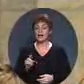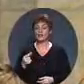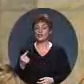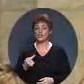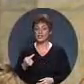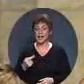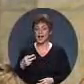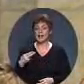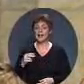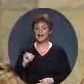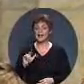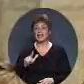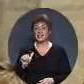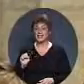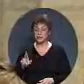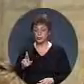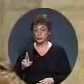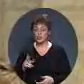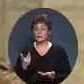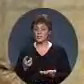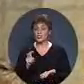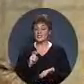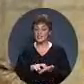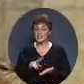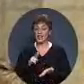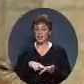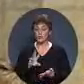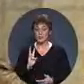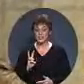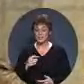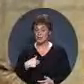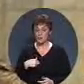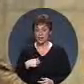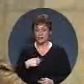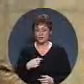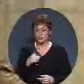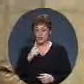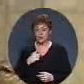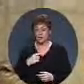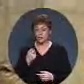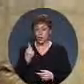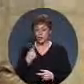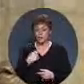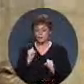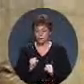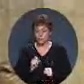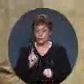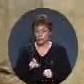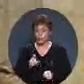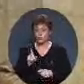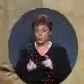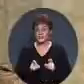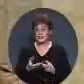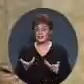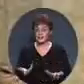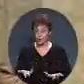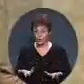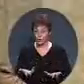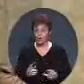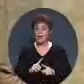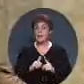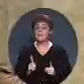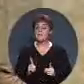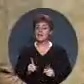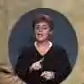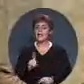I'm asking this question, but is the minister telling us he never read his ministerial transition book upon